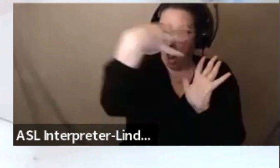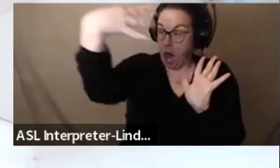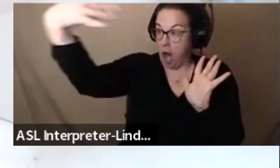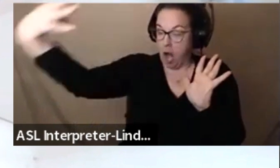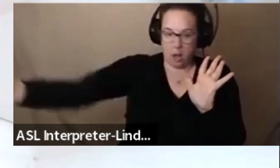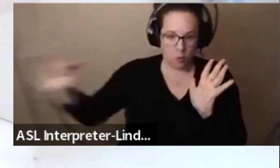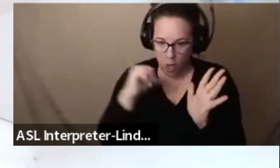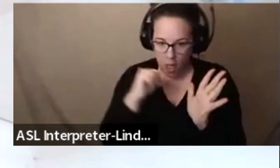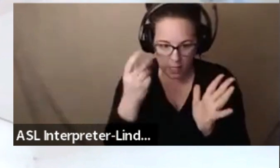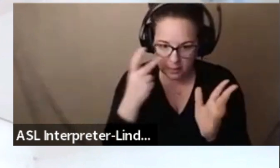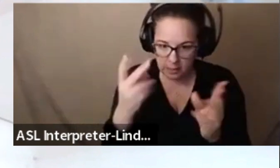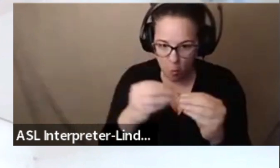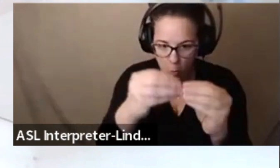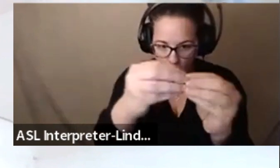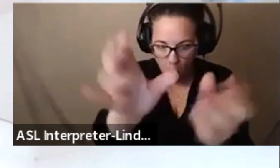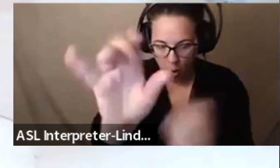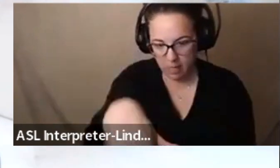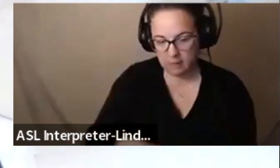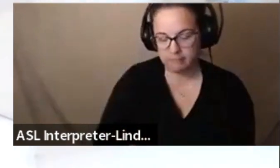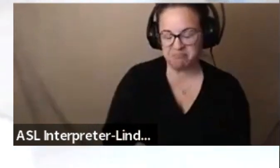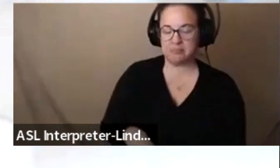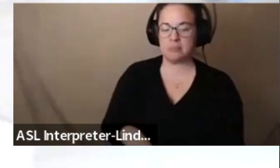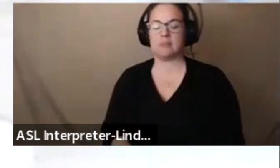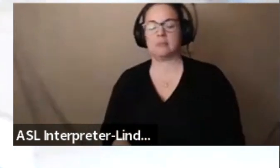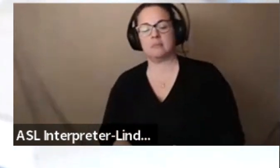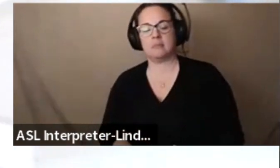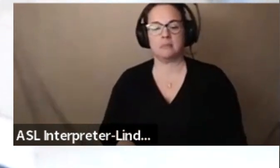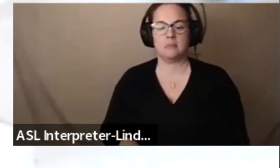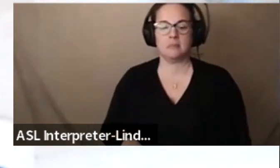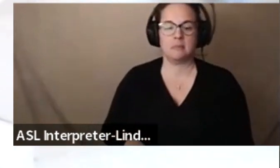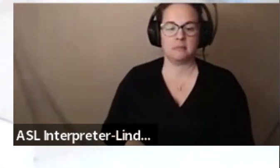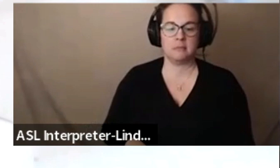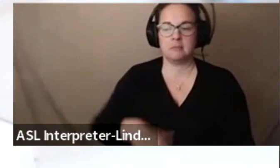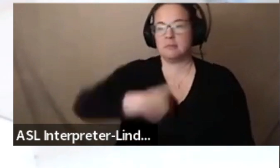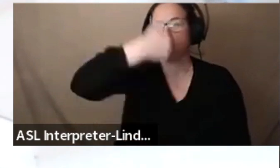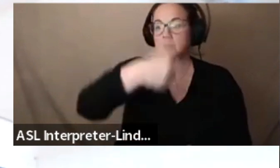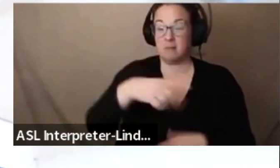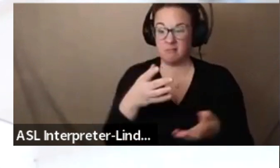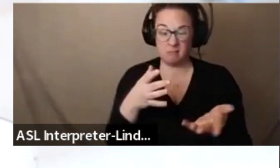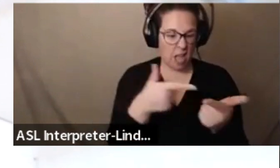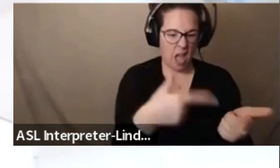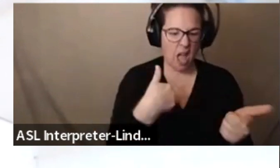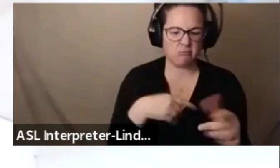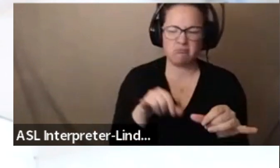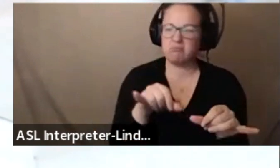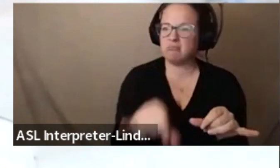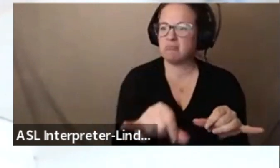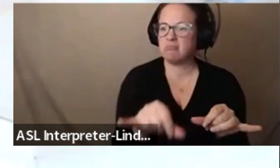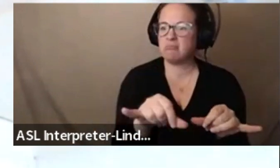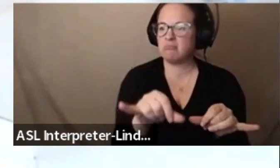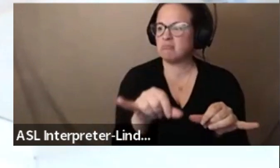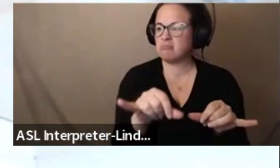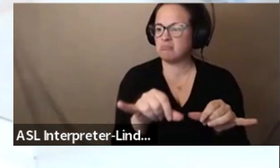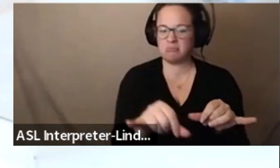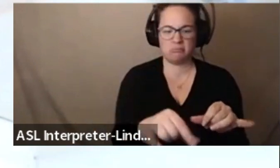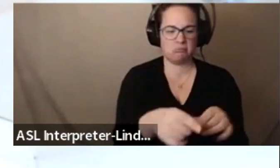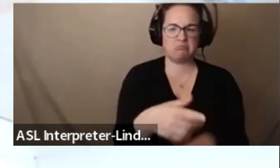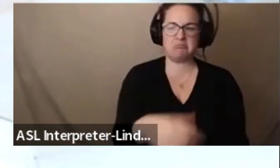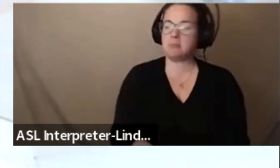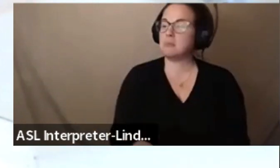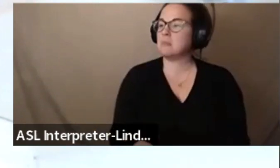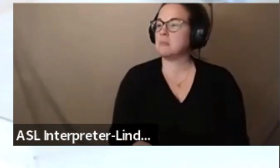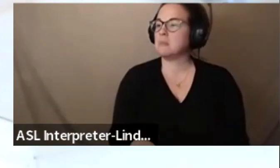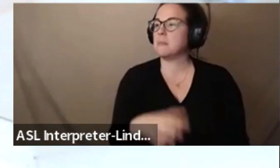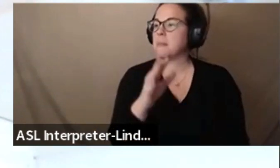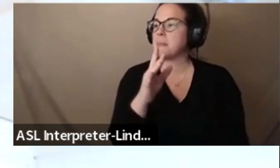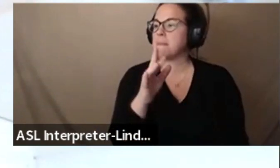I've seen a production of Twelfth Night where Orsino is disappointed when Cesaro turns out to be like